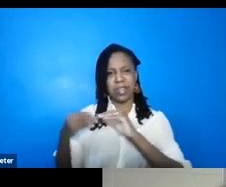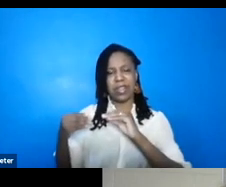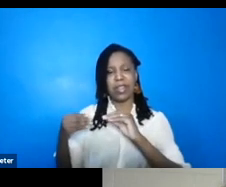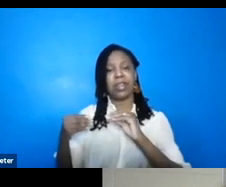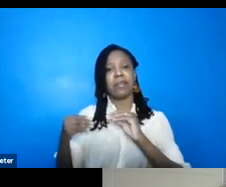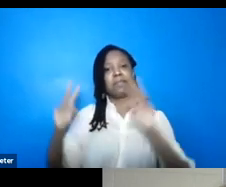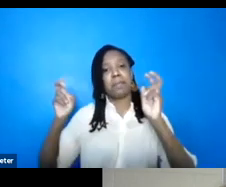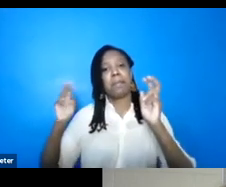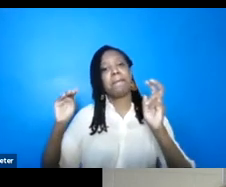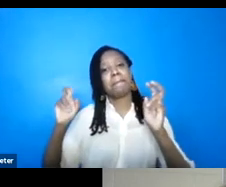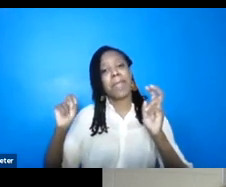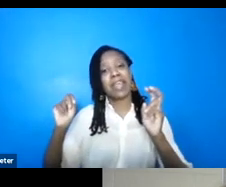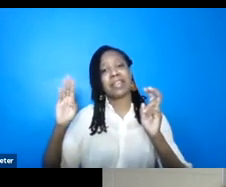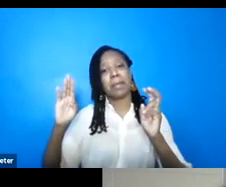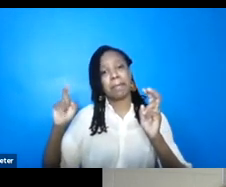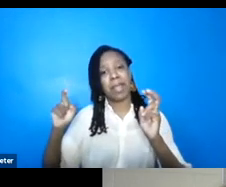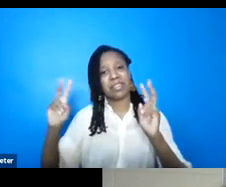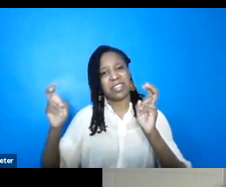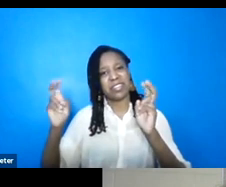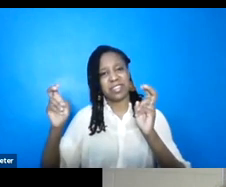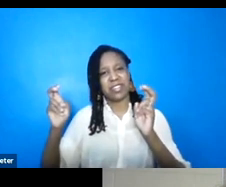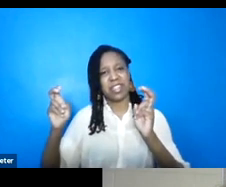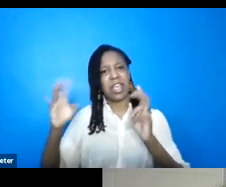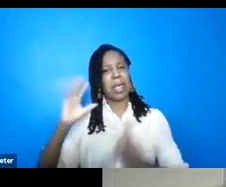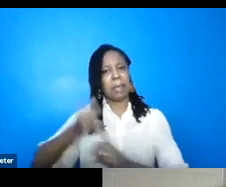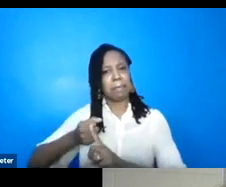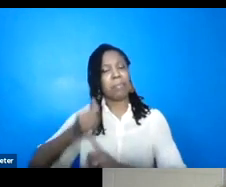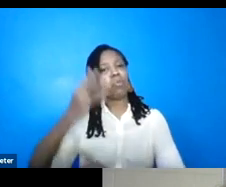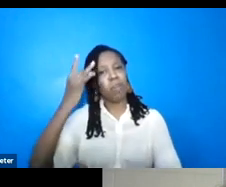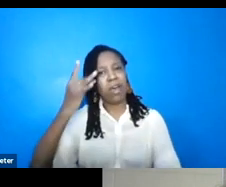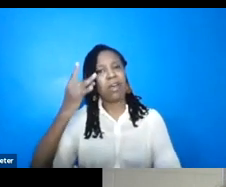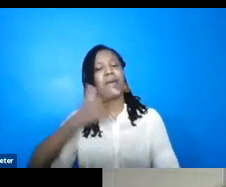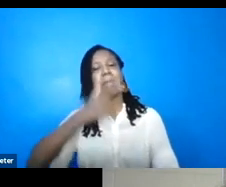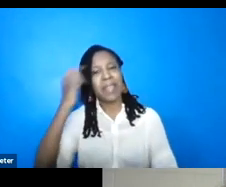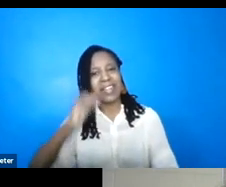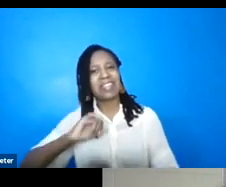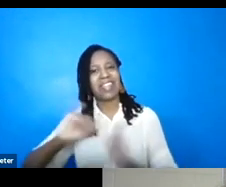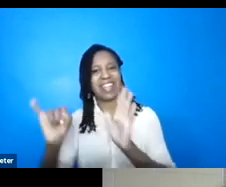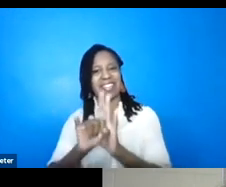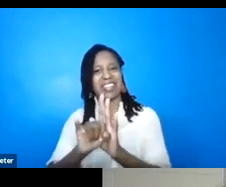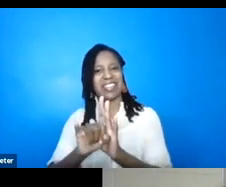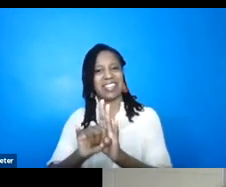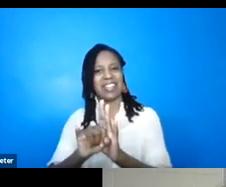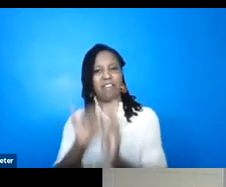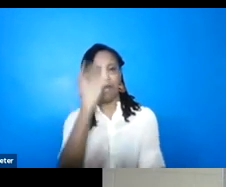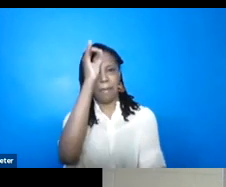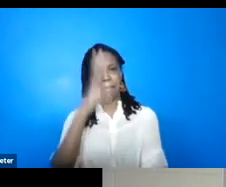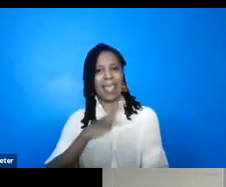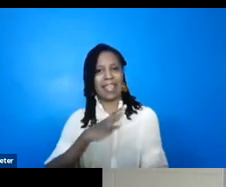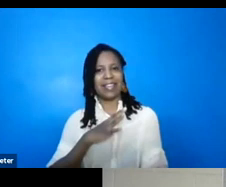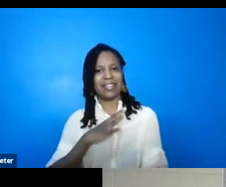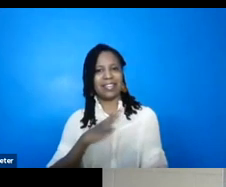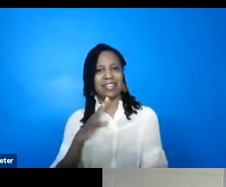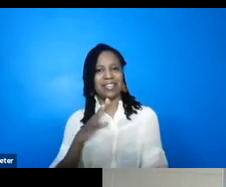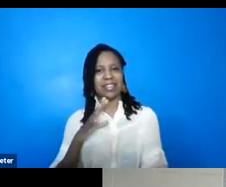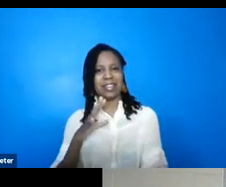someone is sort of because of this binary identity, where like that narrow standard of like be a man is